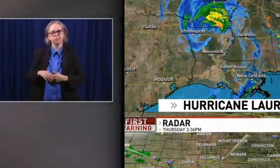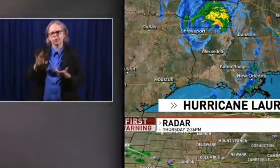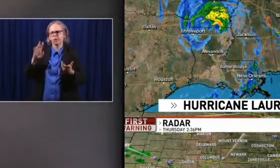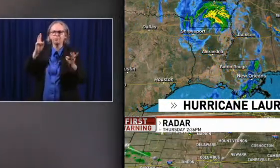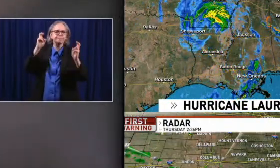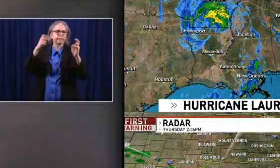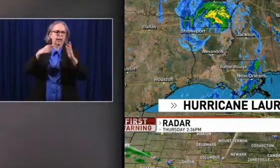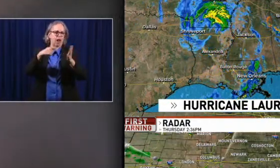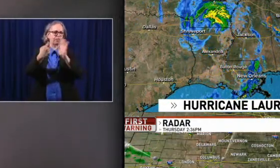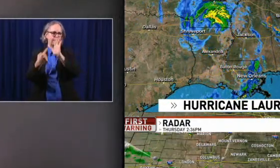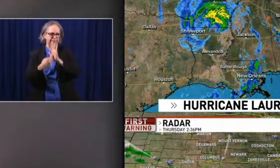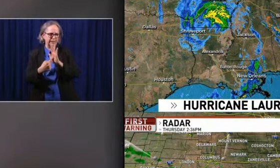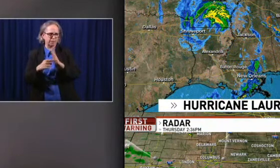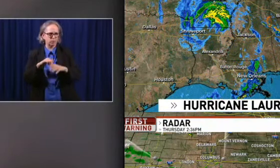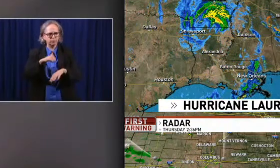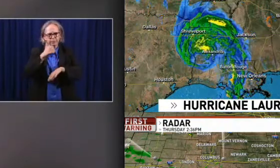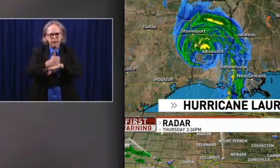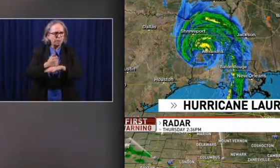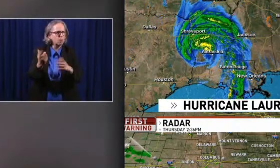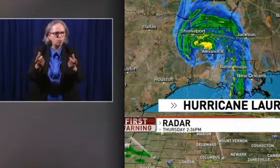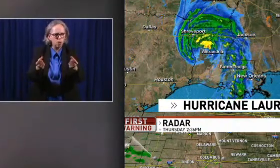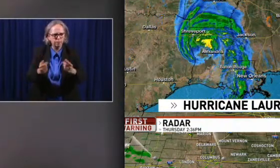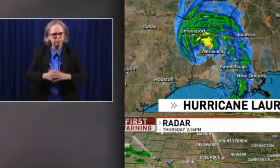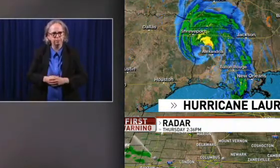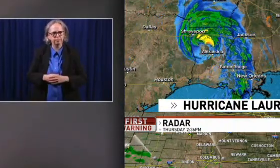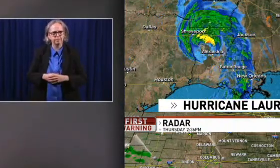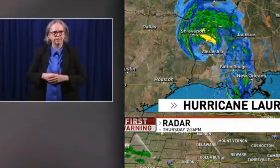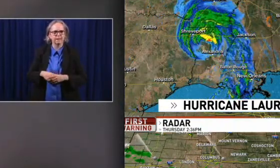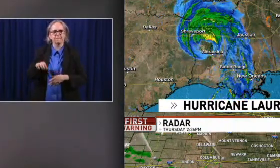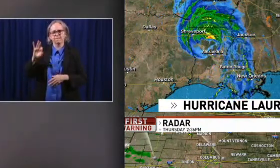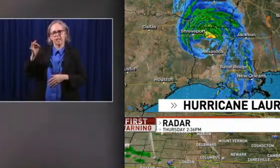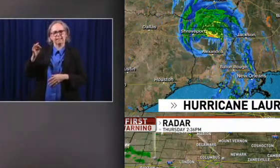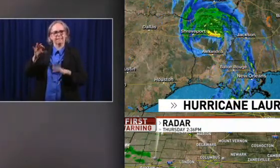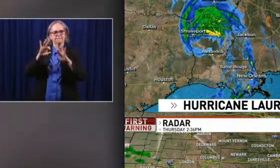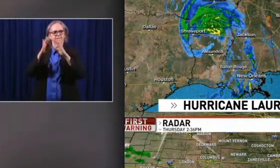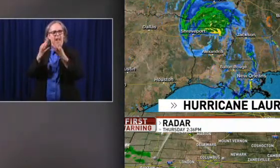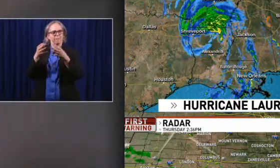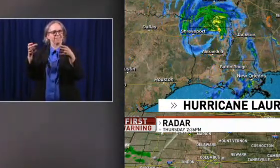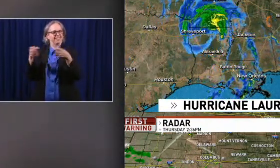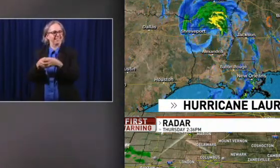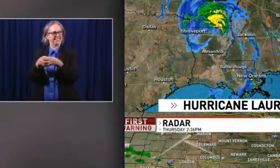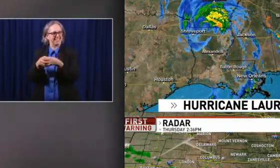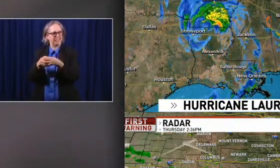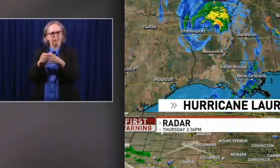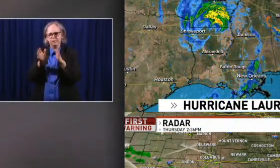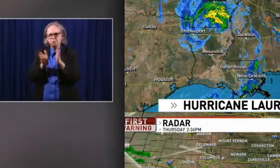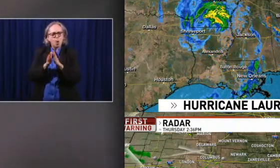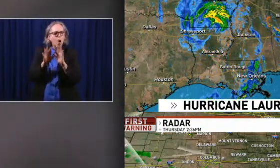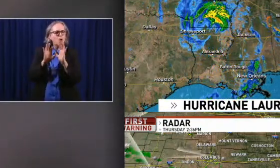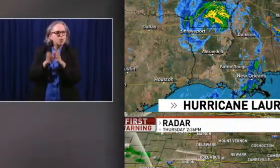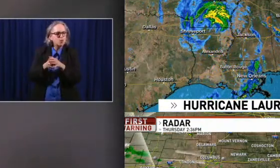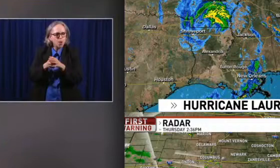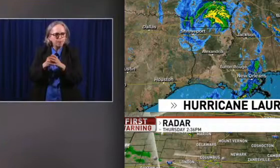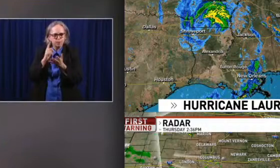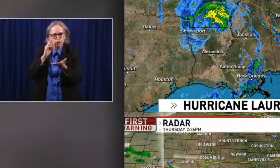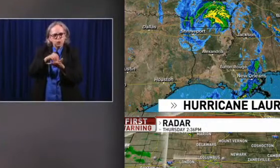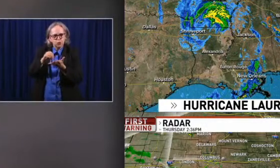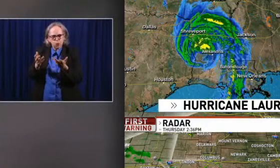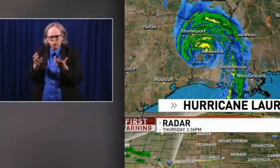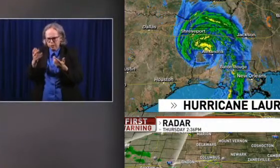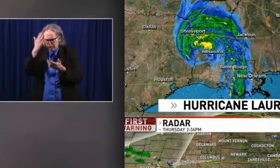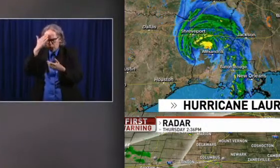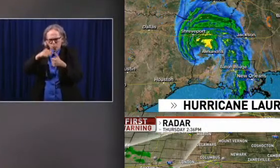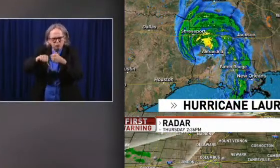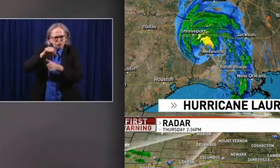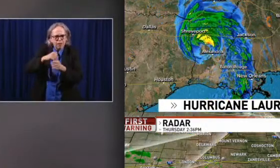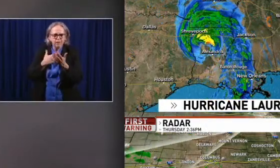Findlay Family small group opportunities for students to get to know one another and other people throughout the